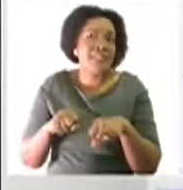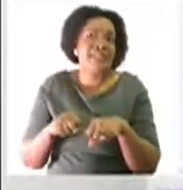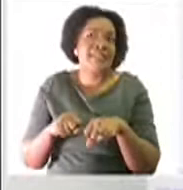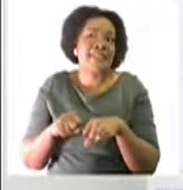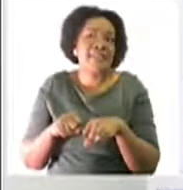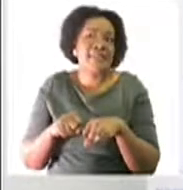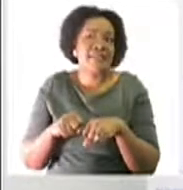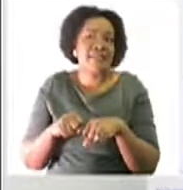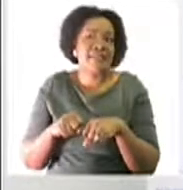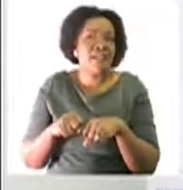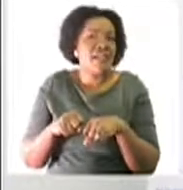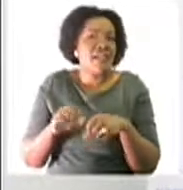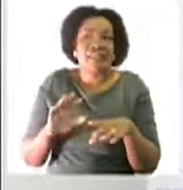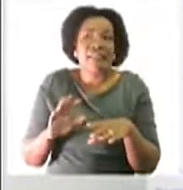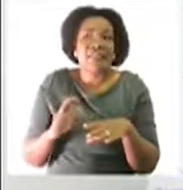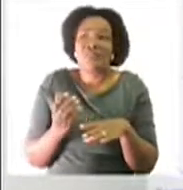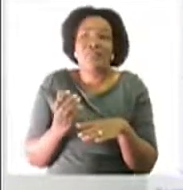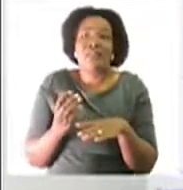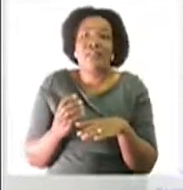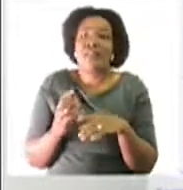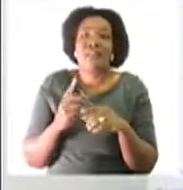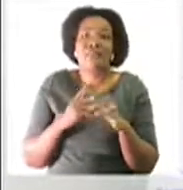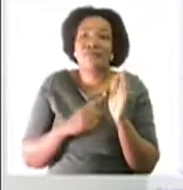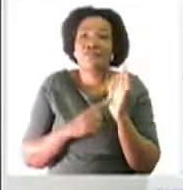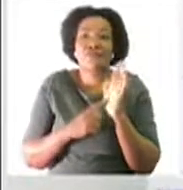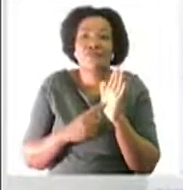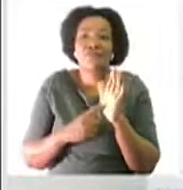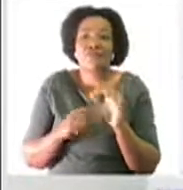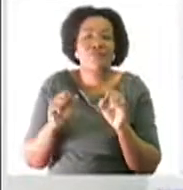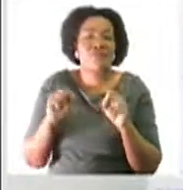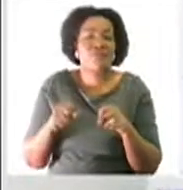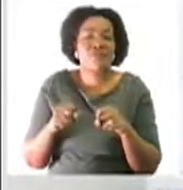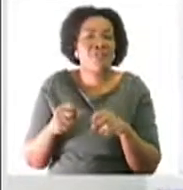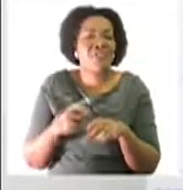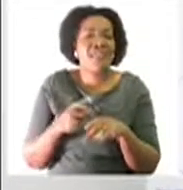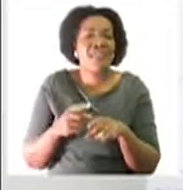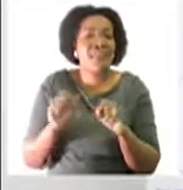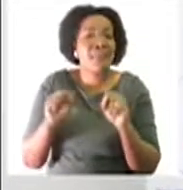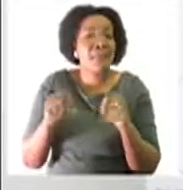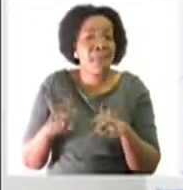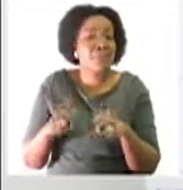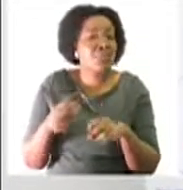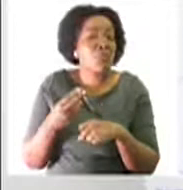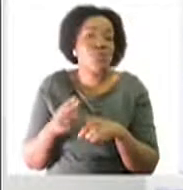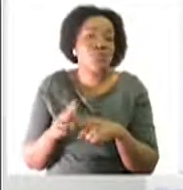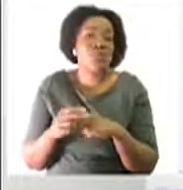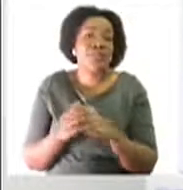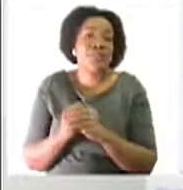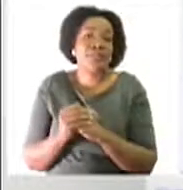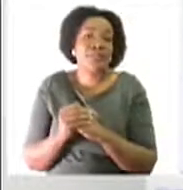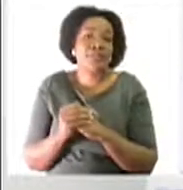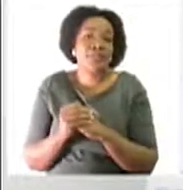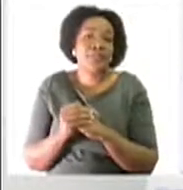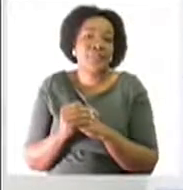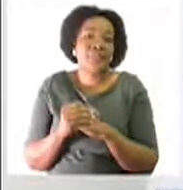of ordering something that you may or may not do. Yes, for